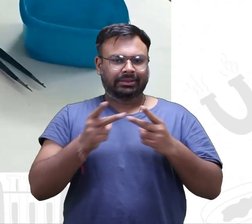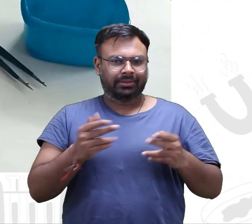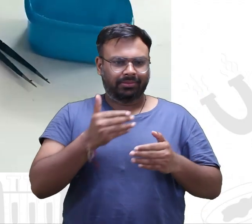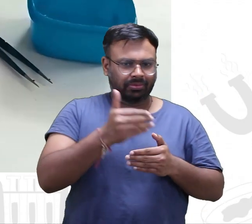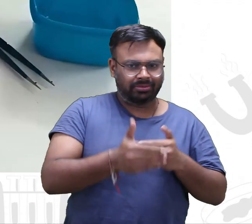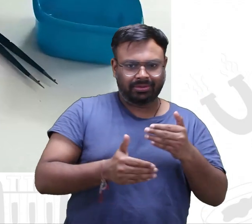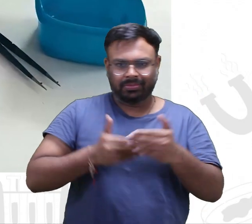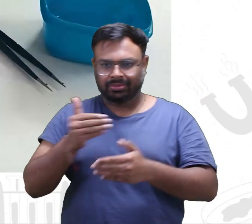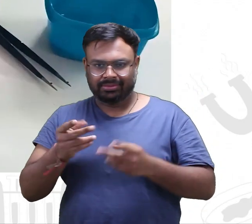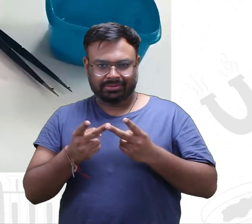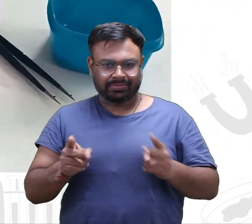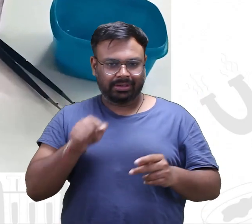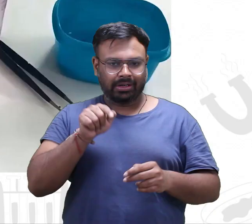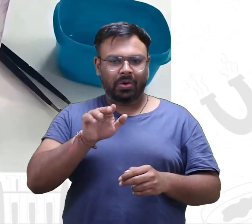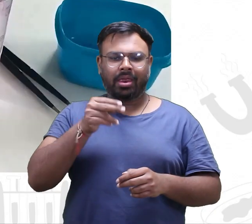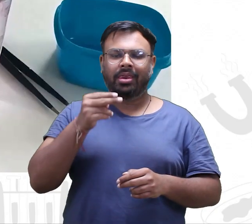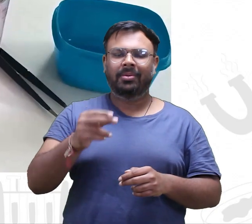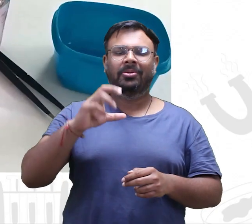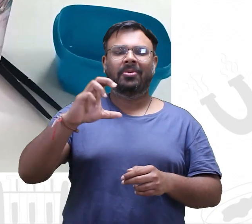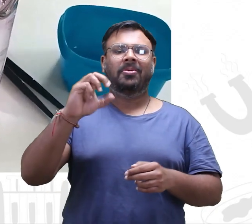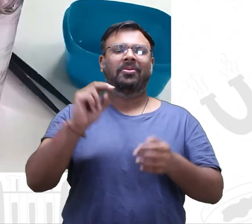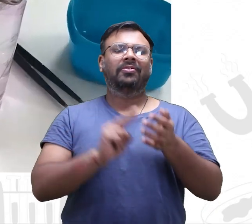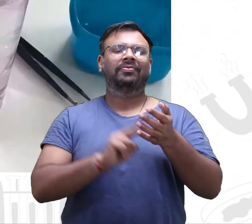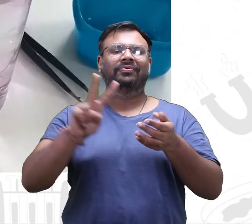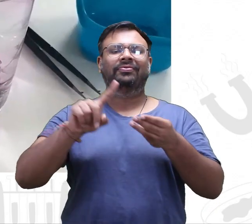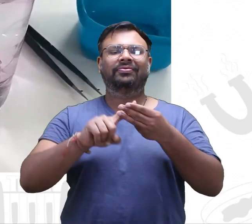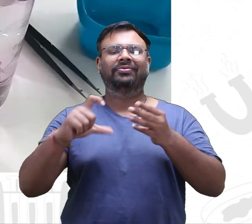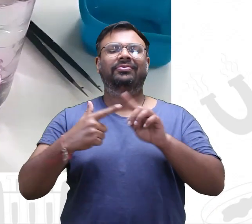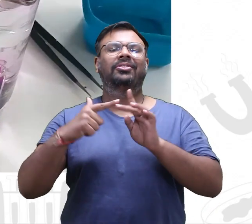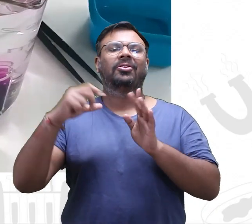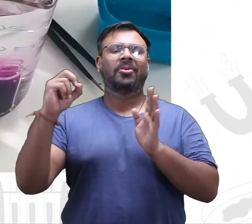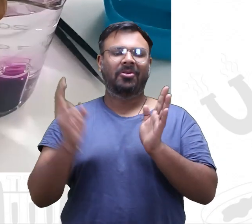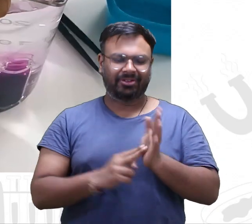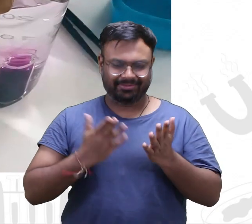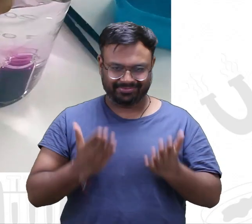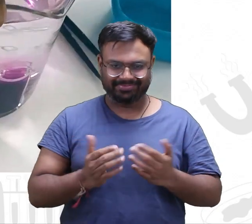So this type of entire process is called convection.